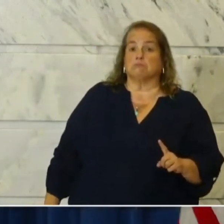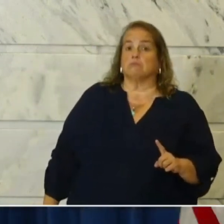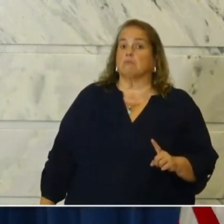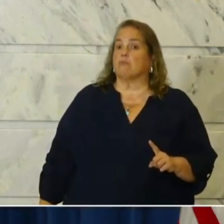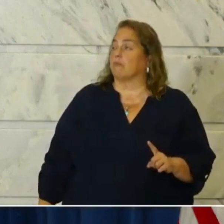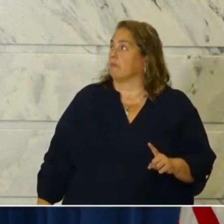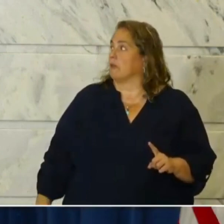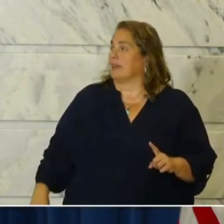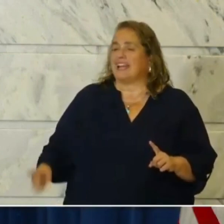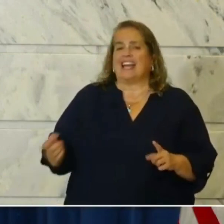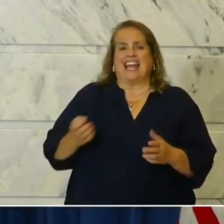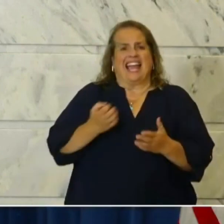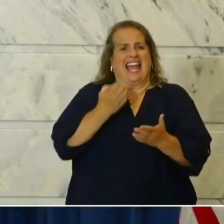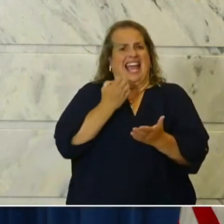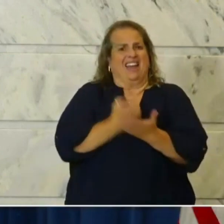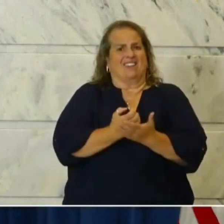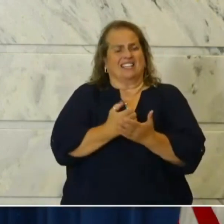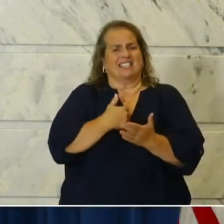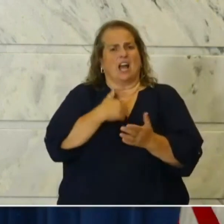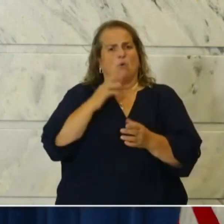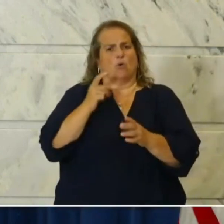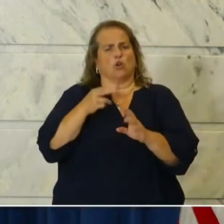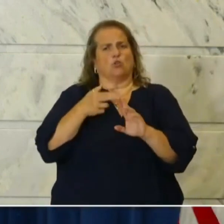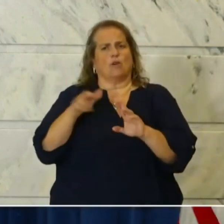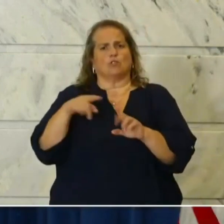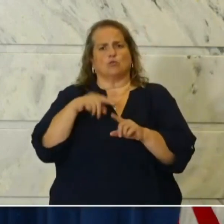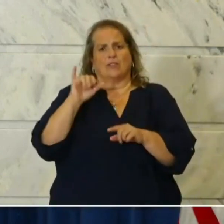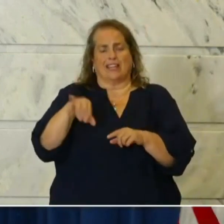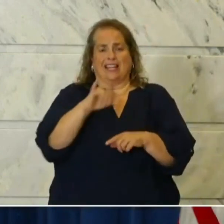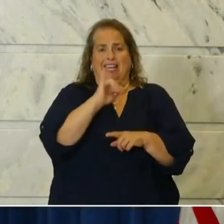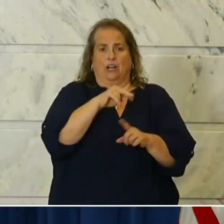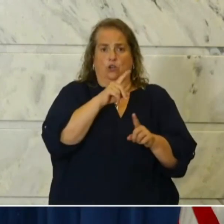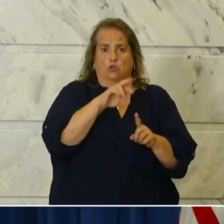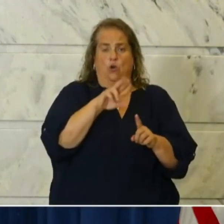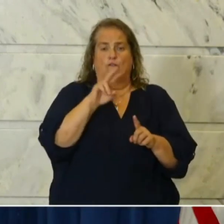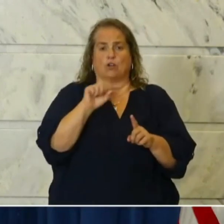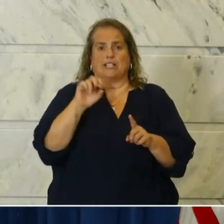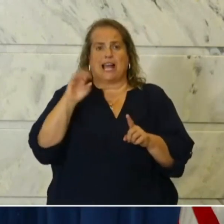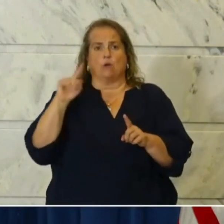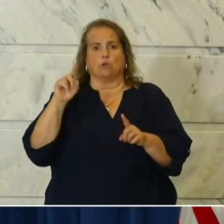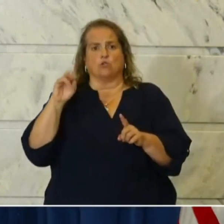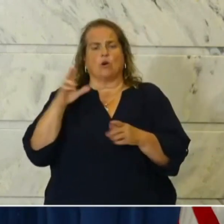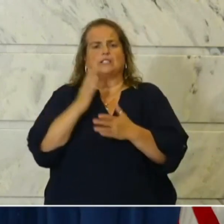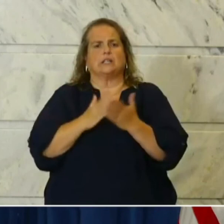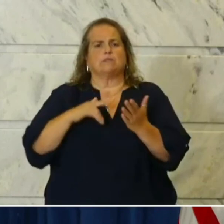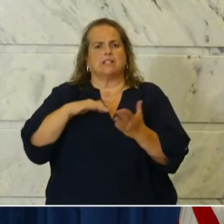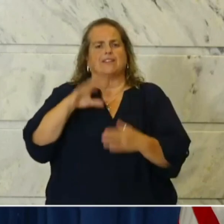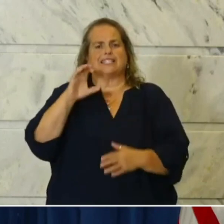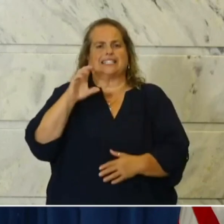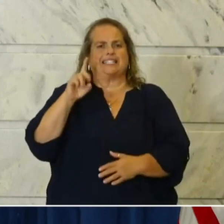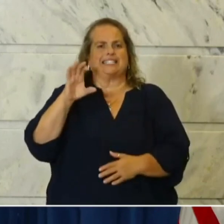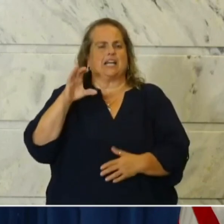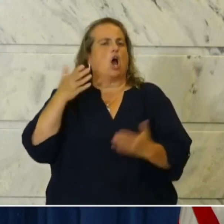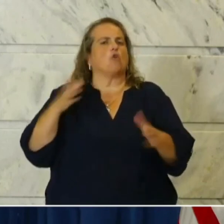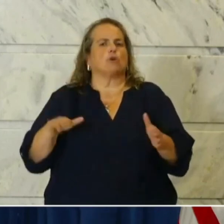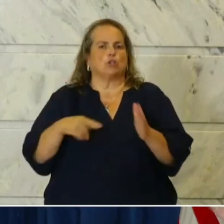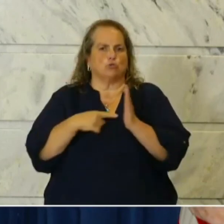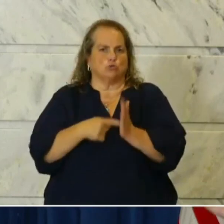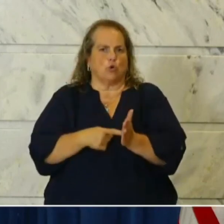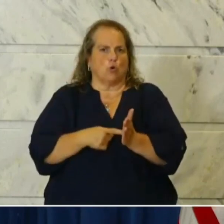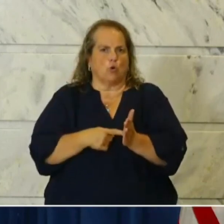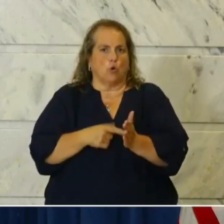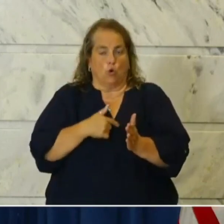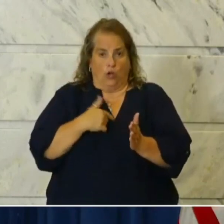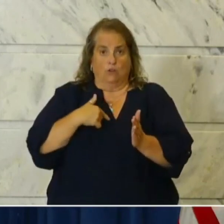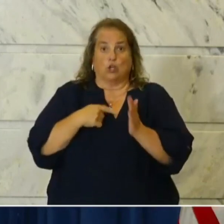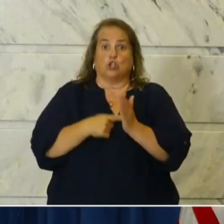I guess the evidence that I would reference for the spread indoors versus outdoors are some of the studies the CDC has already shown. So we've